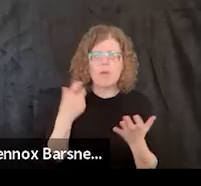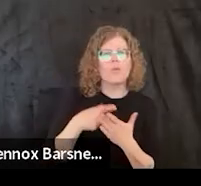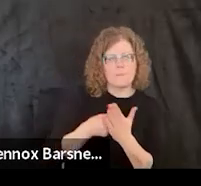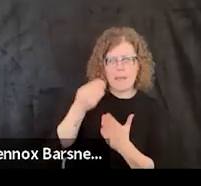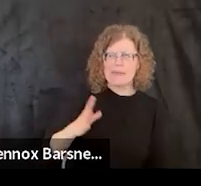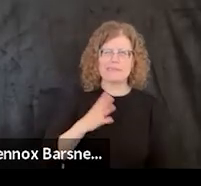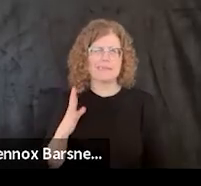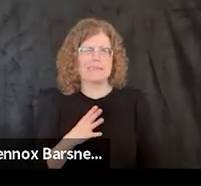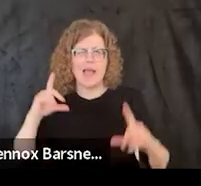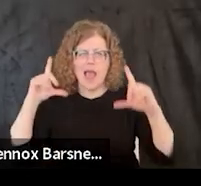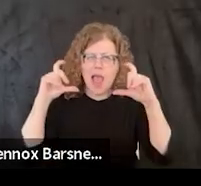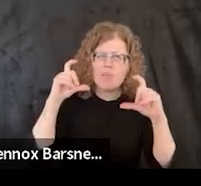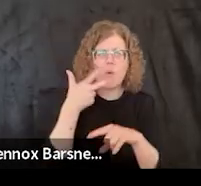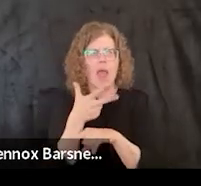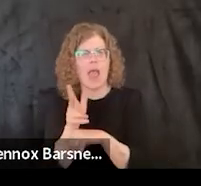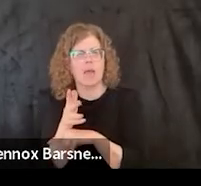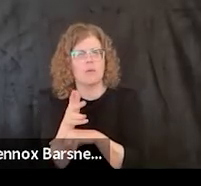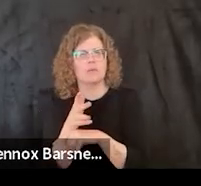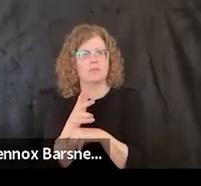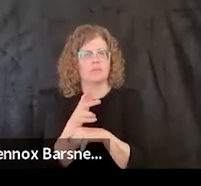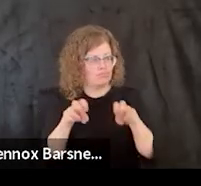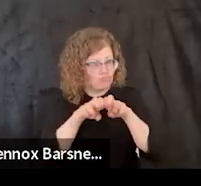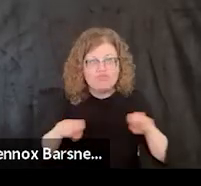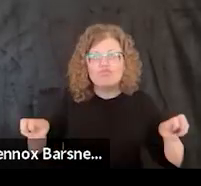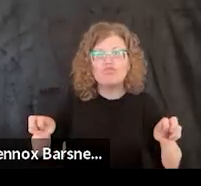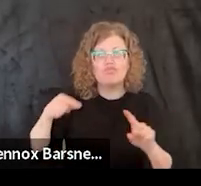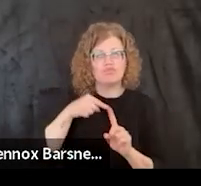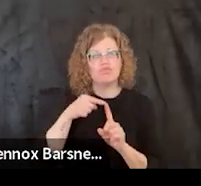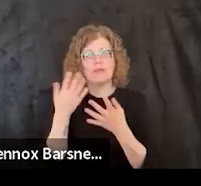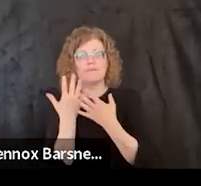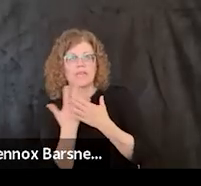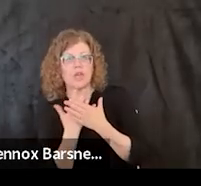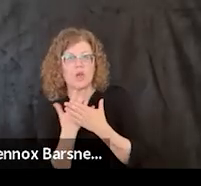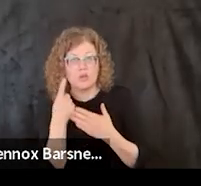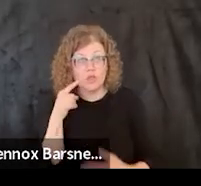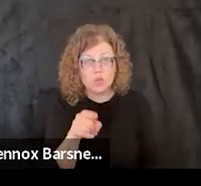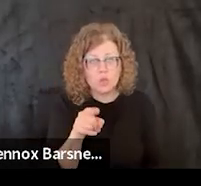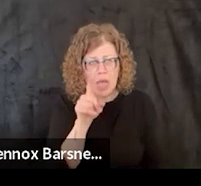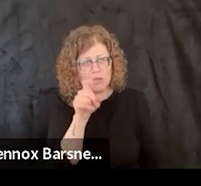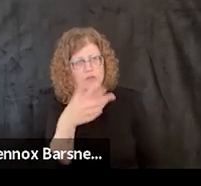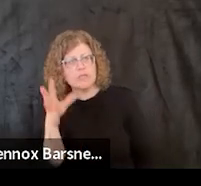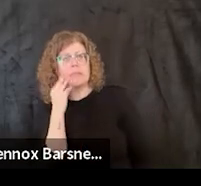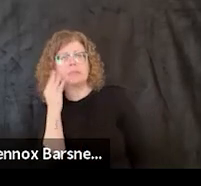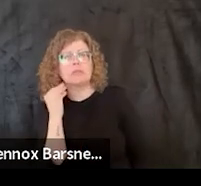assessors may have questions around if you have operated this camera before. Have you done